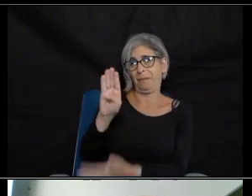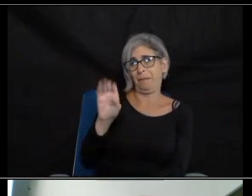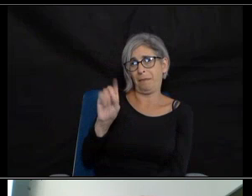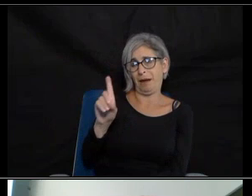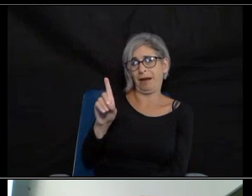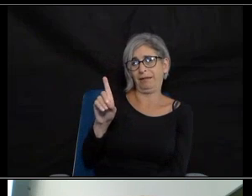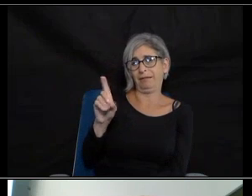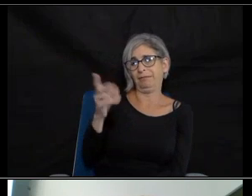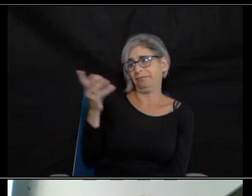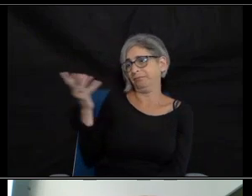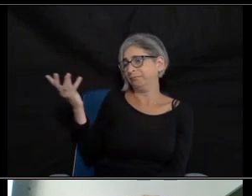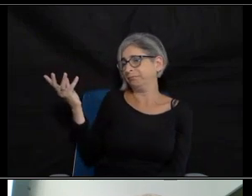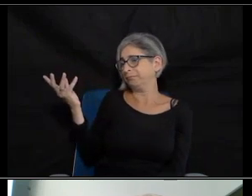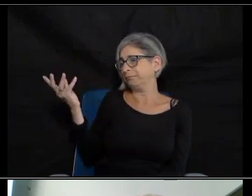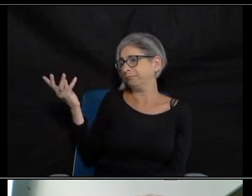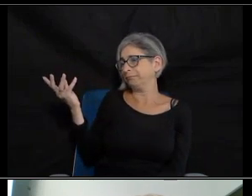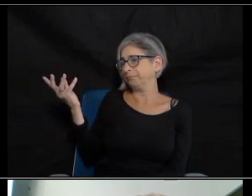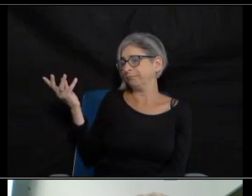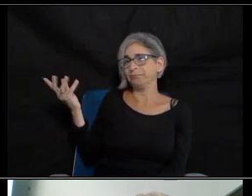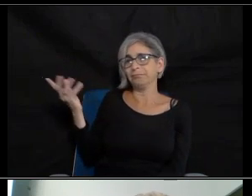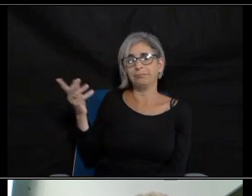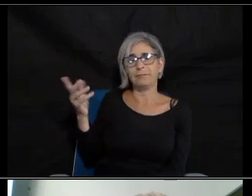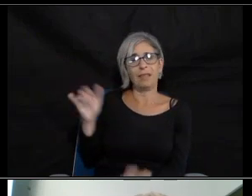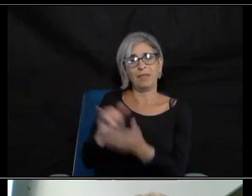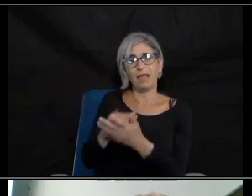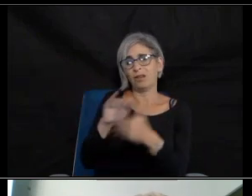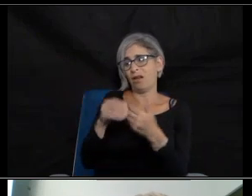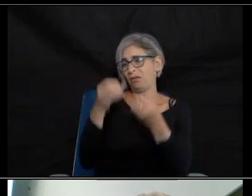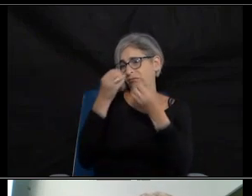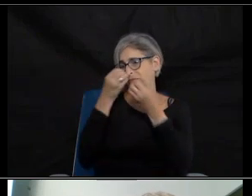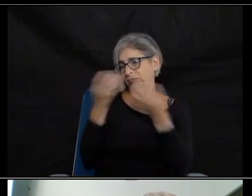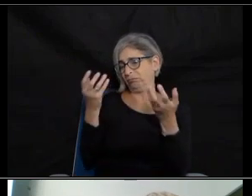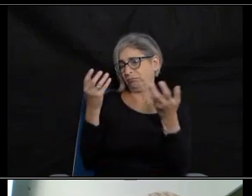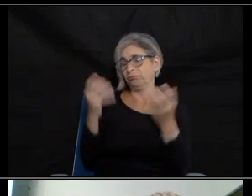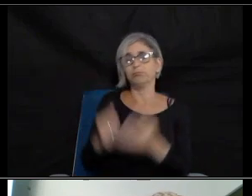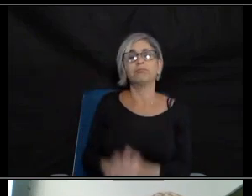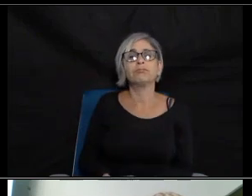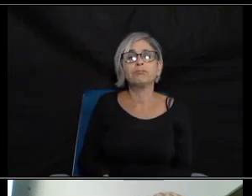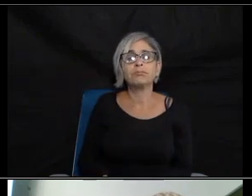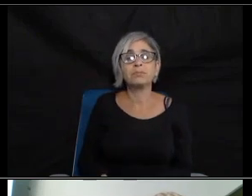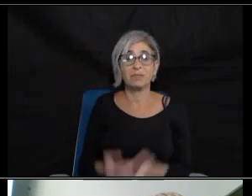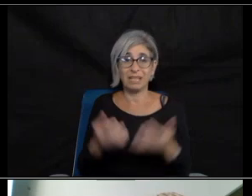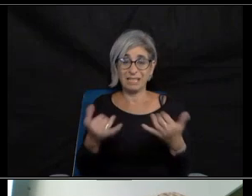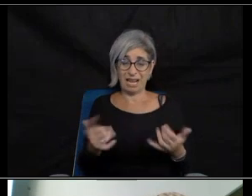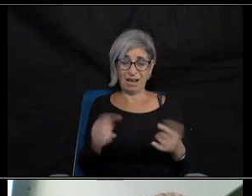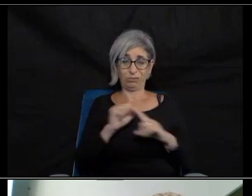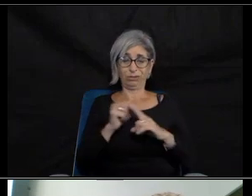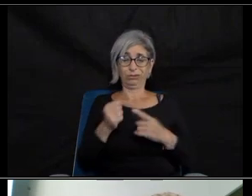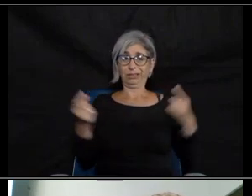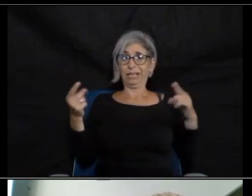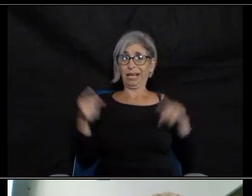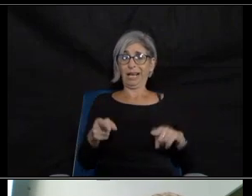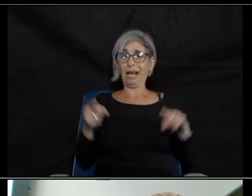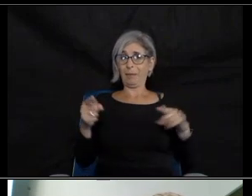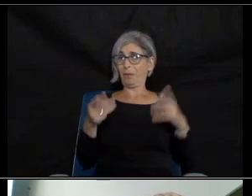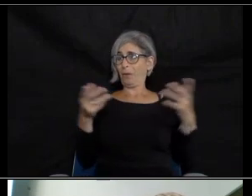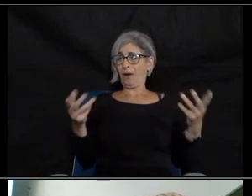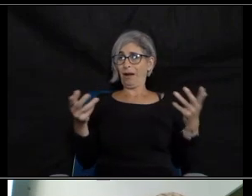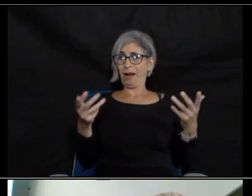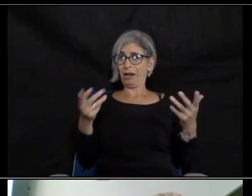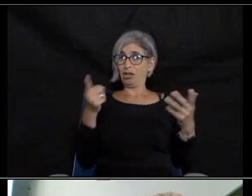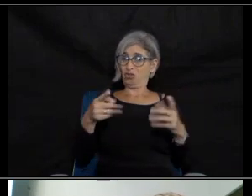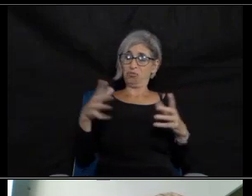hook. Absolutely, that's all they care about. So we end up in a situation where you've been